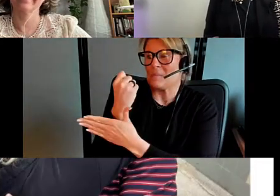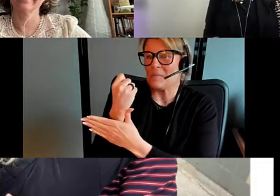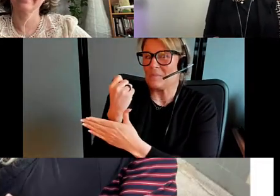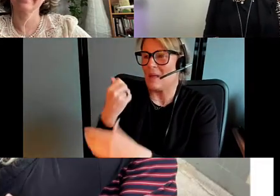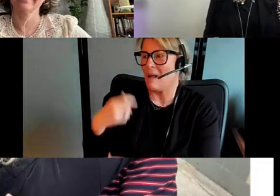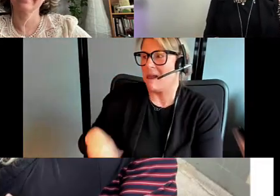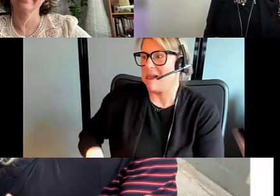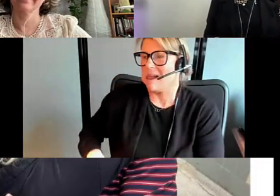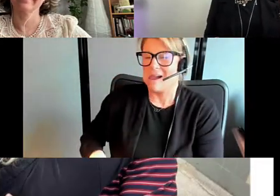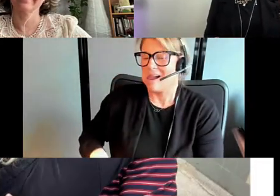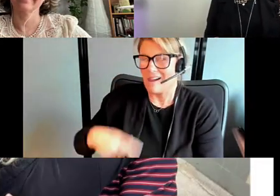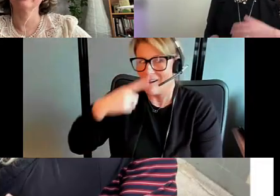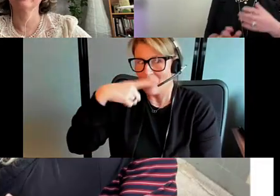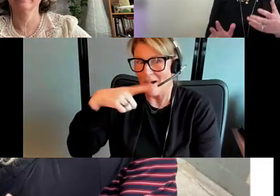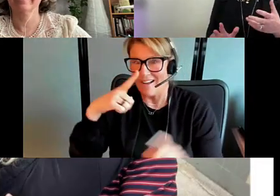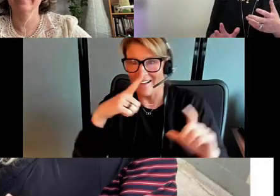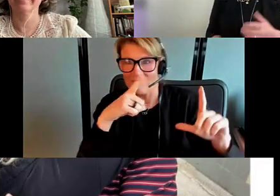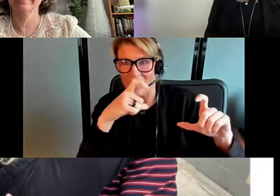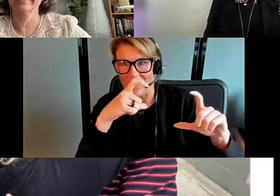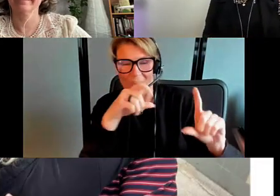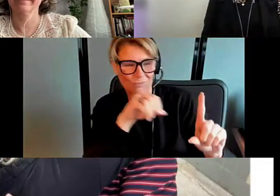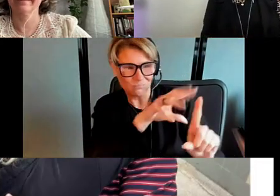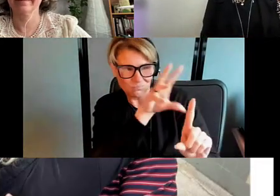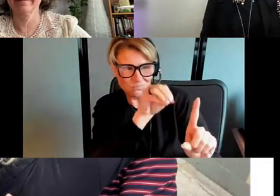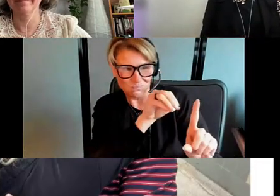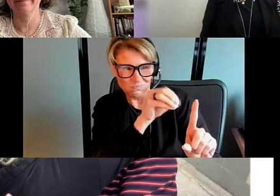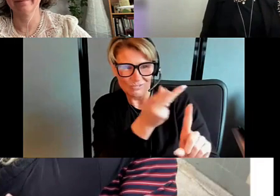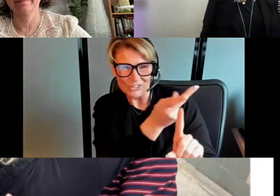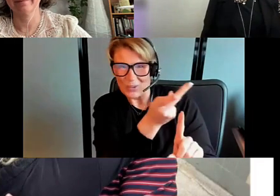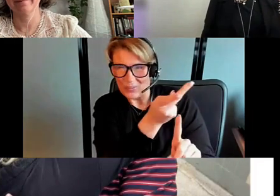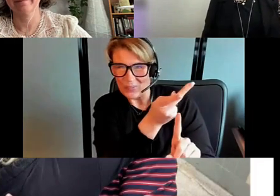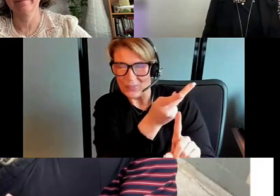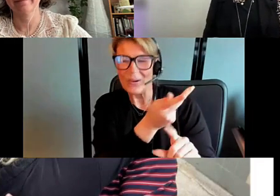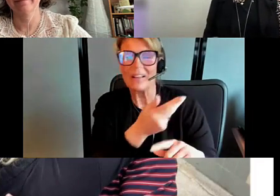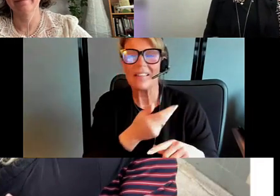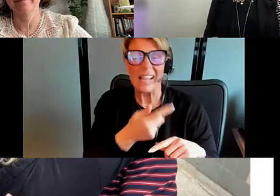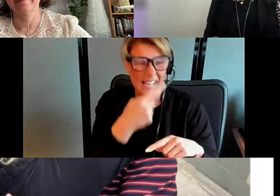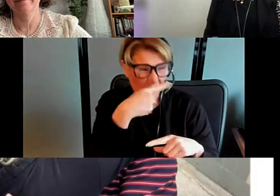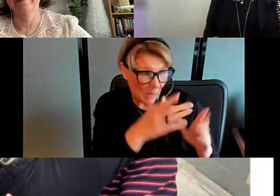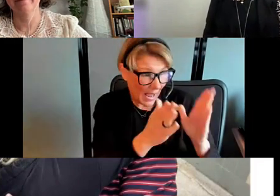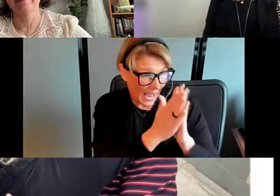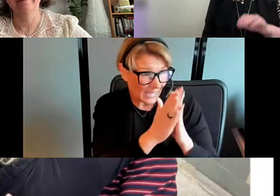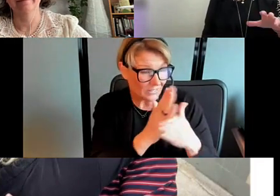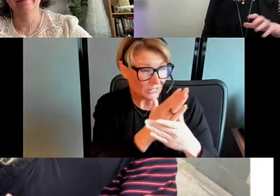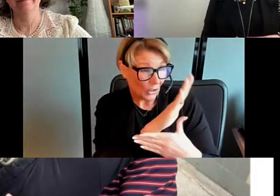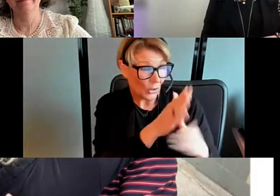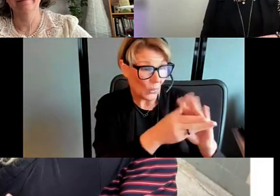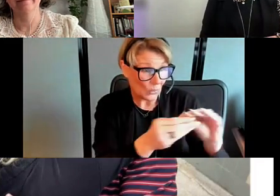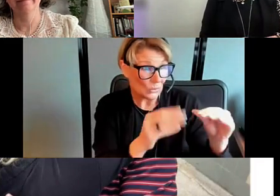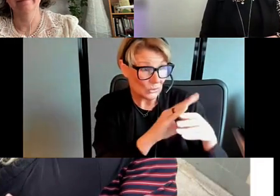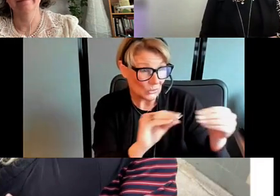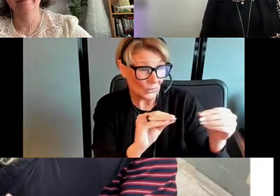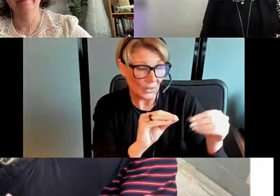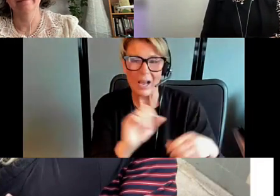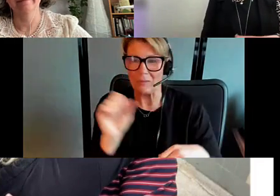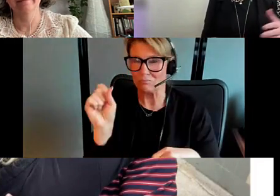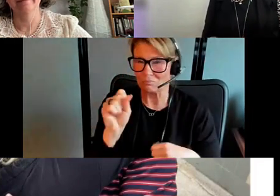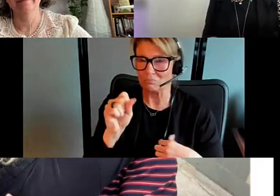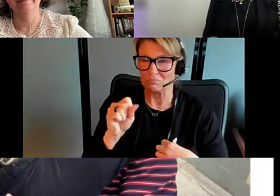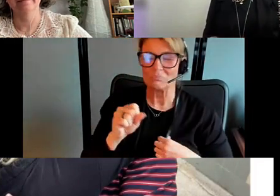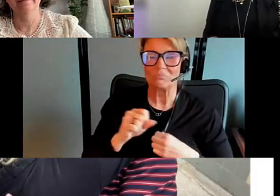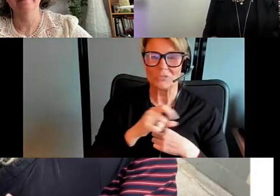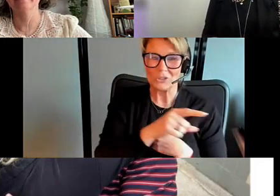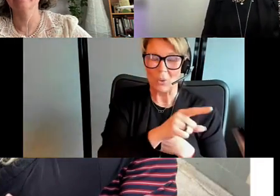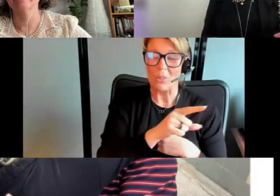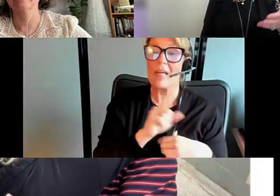I'm like, "Hey, can I take a picture?" So I took the picture and then I asked if I could share the story. So this story here got